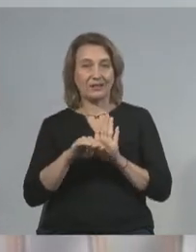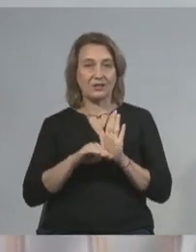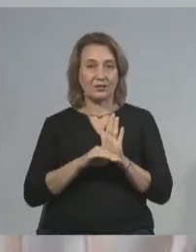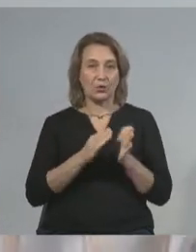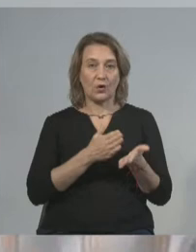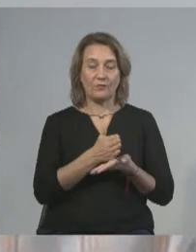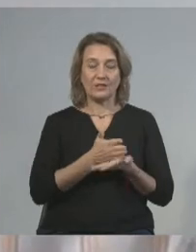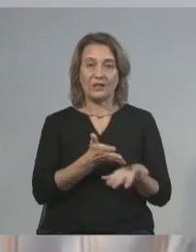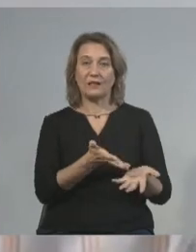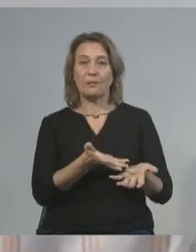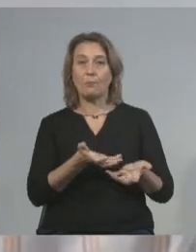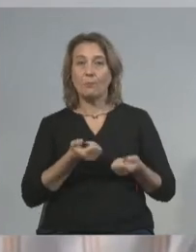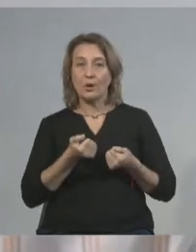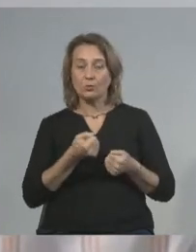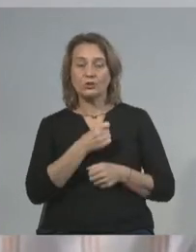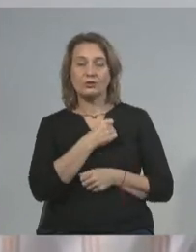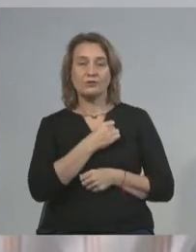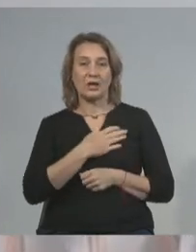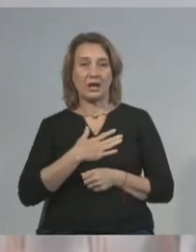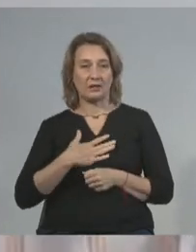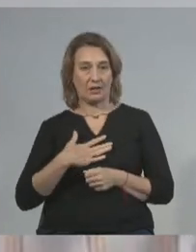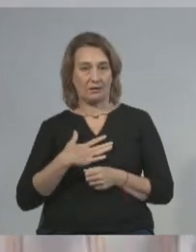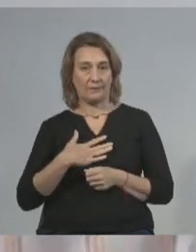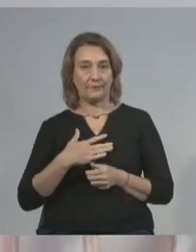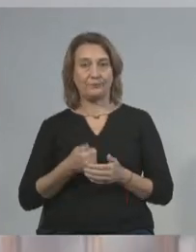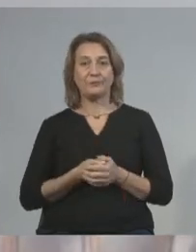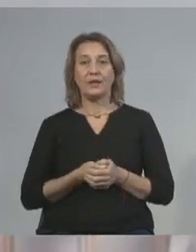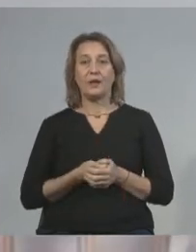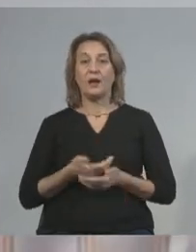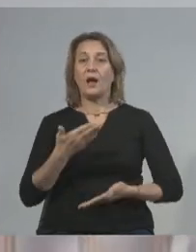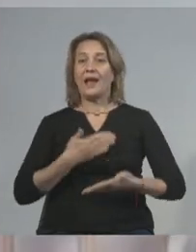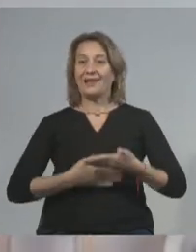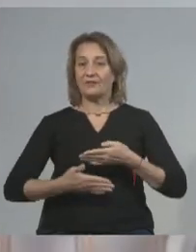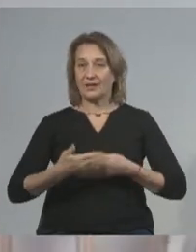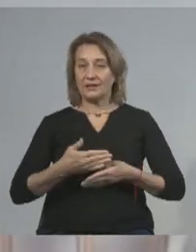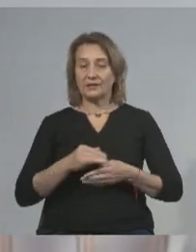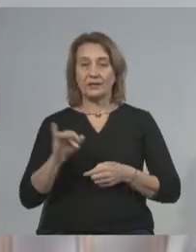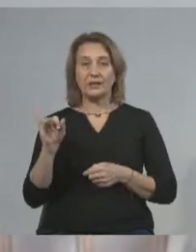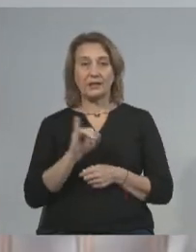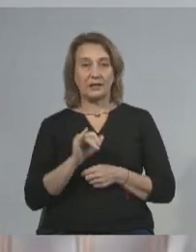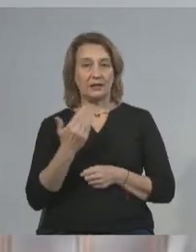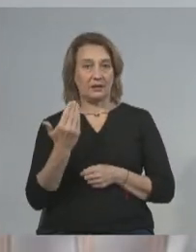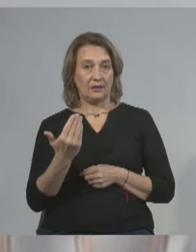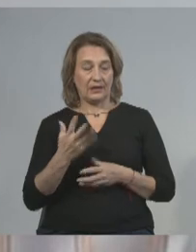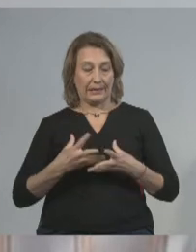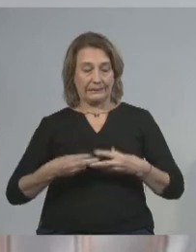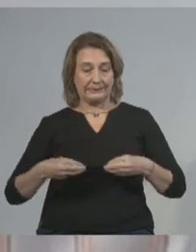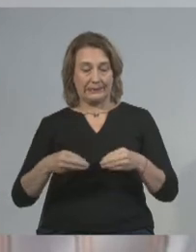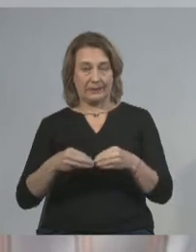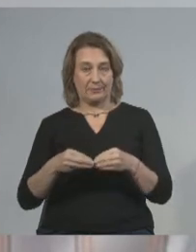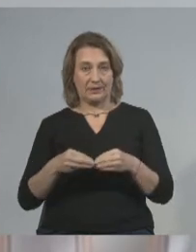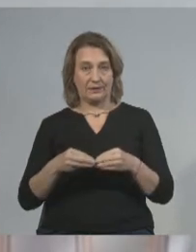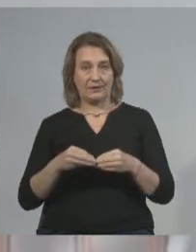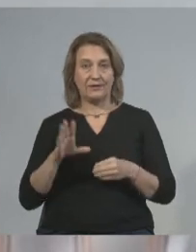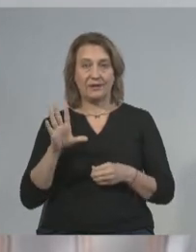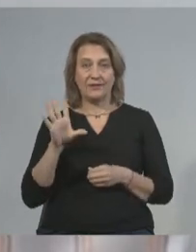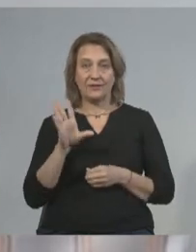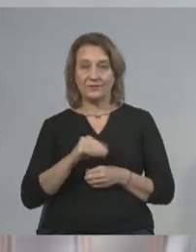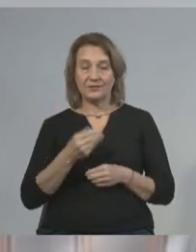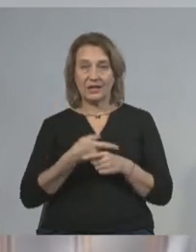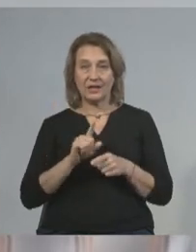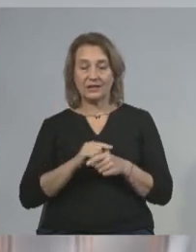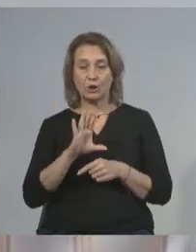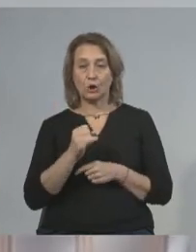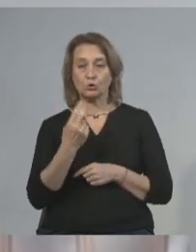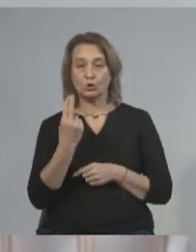separate category to veterans who were wounded the disabled people and